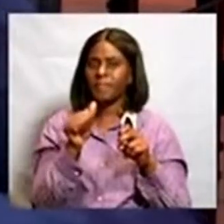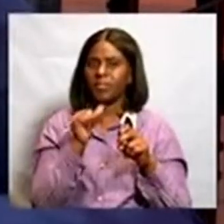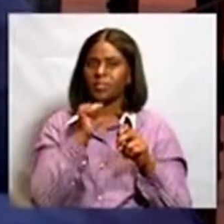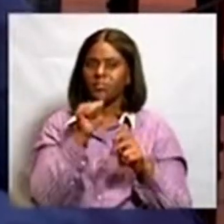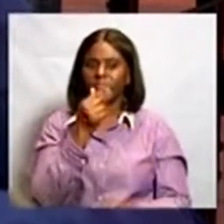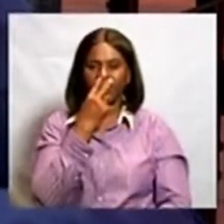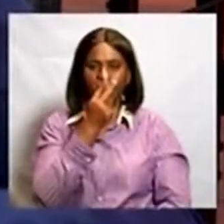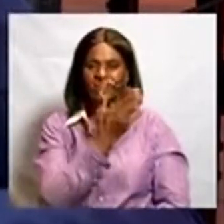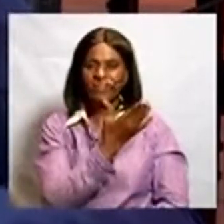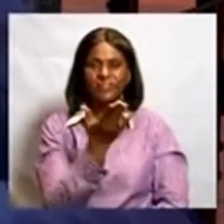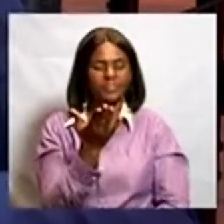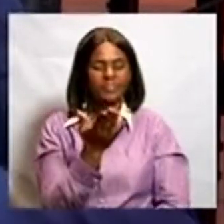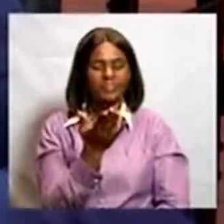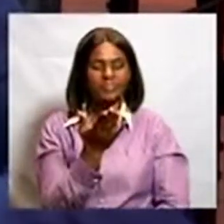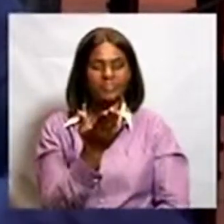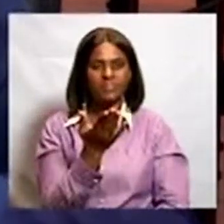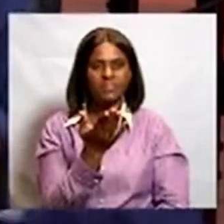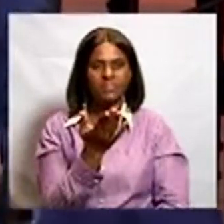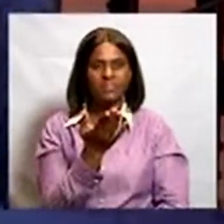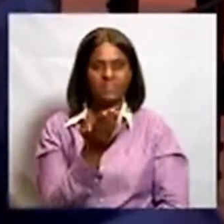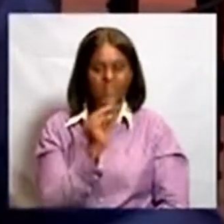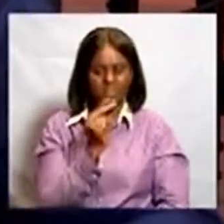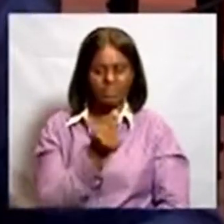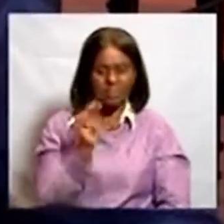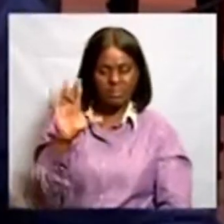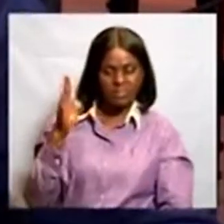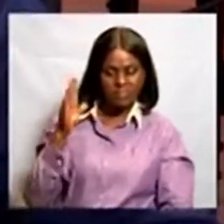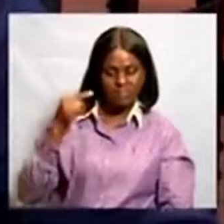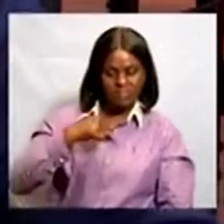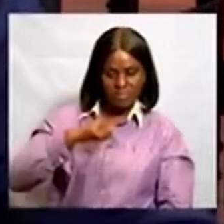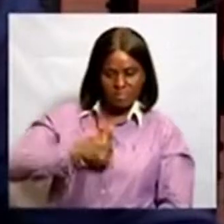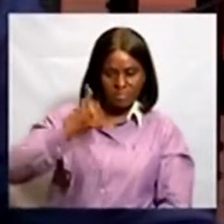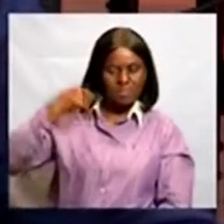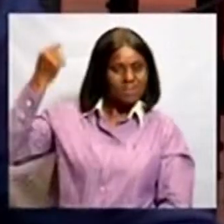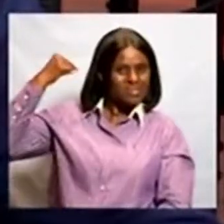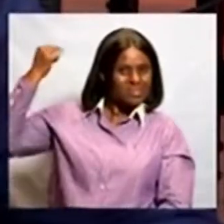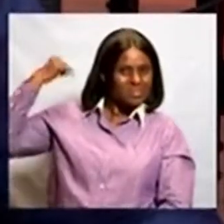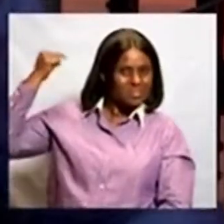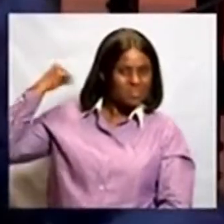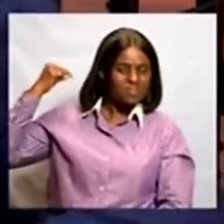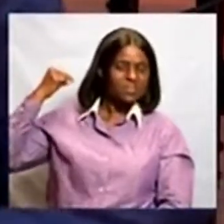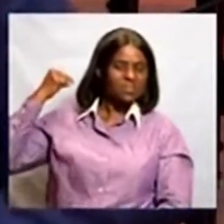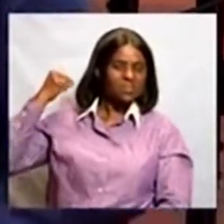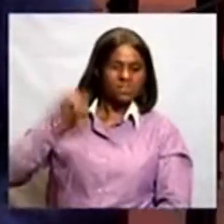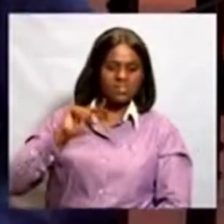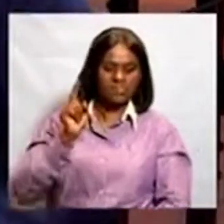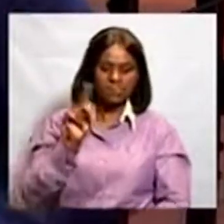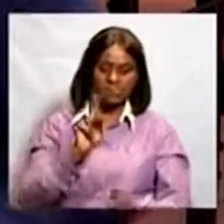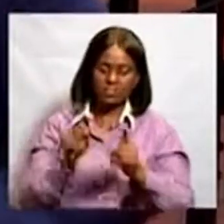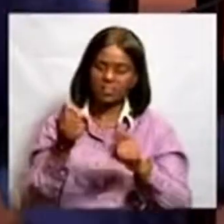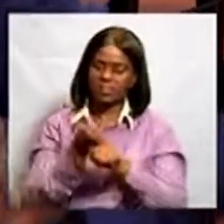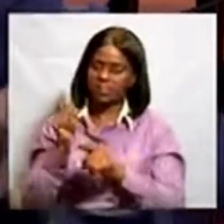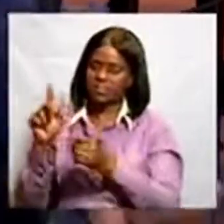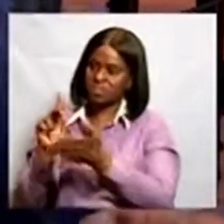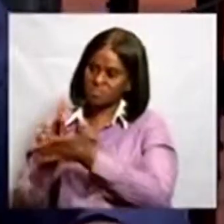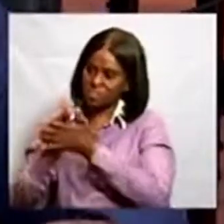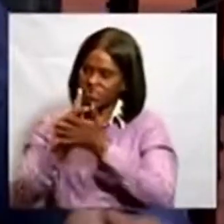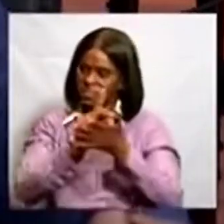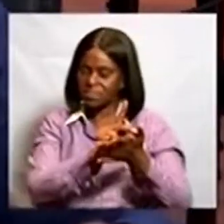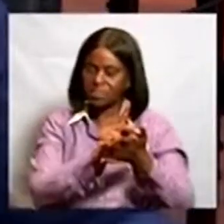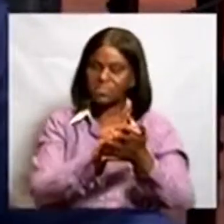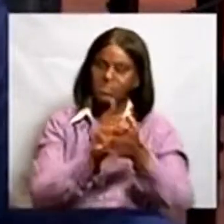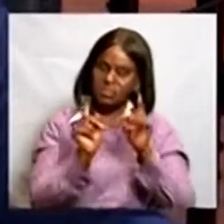seeing us going back to where we came from, where people from Karabo used to come